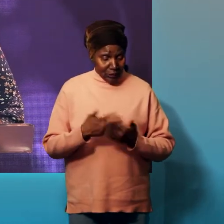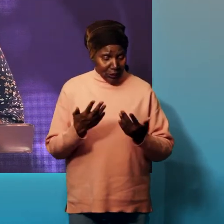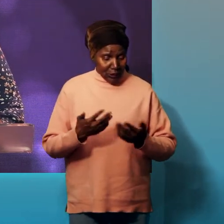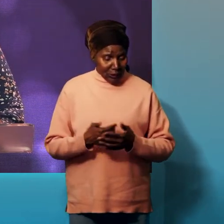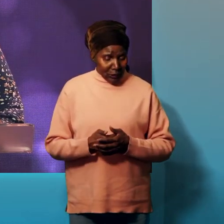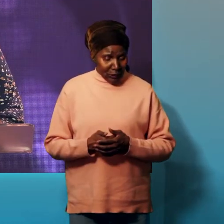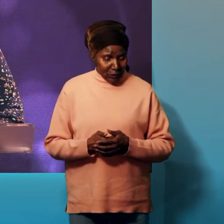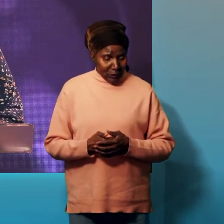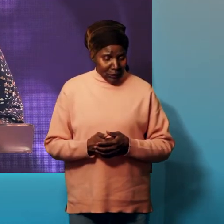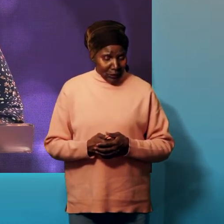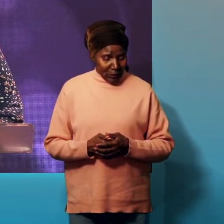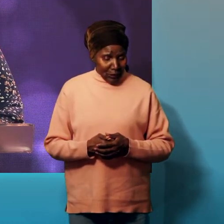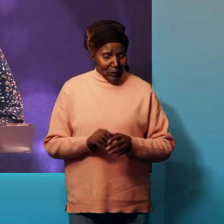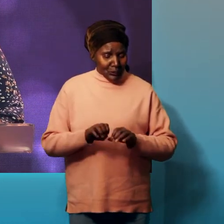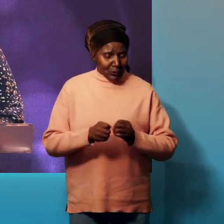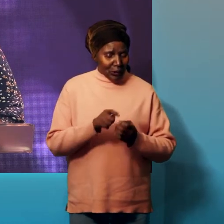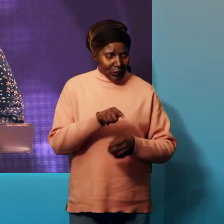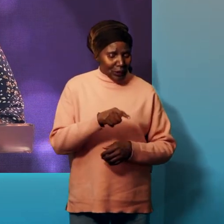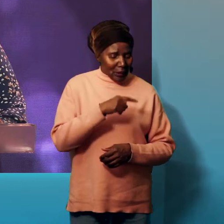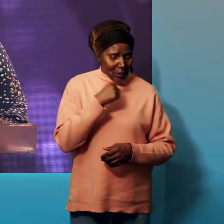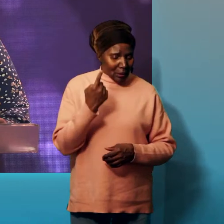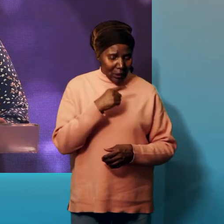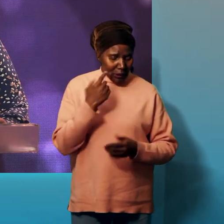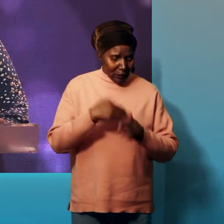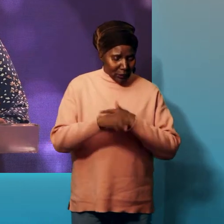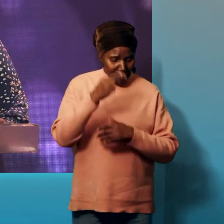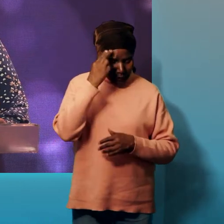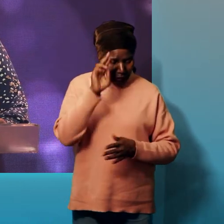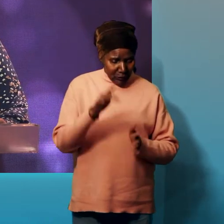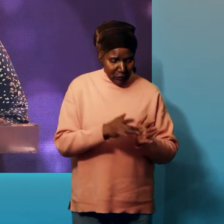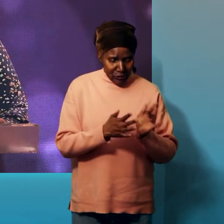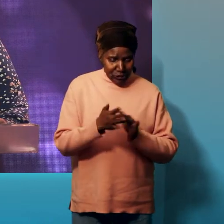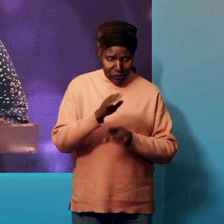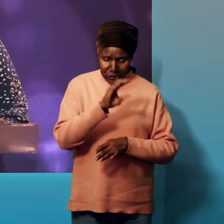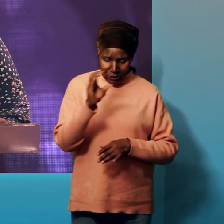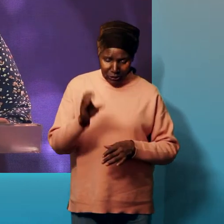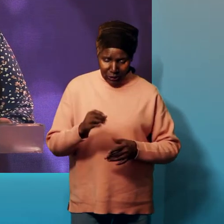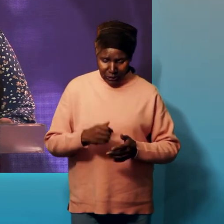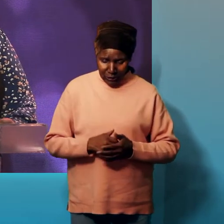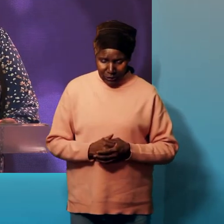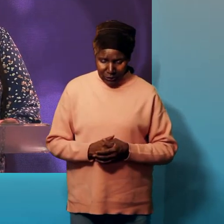lie in the name of Jesus Christ.